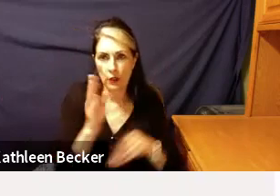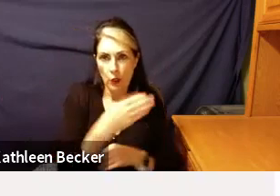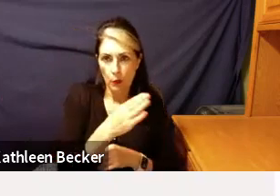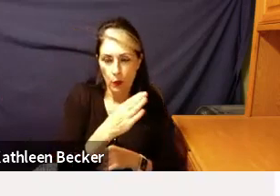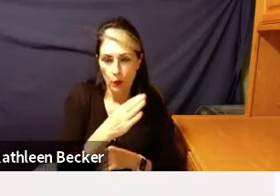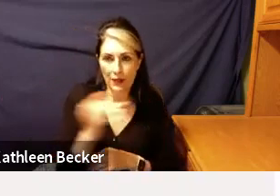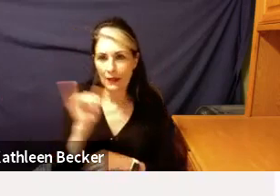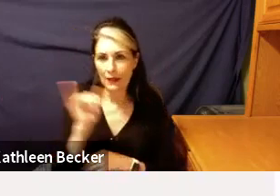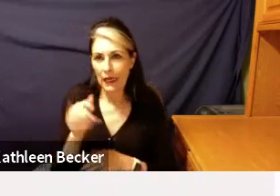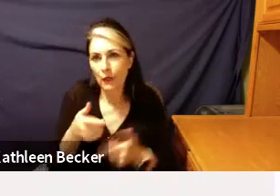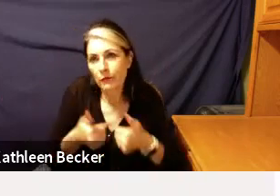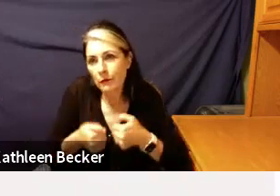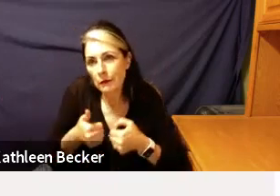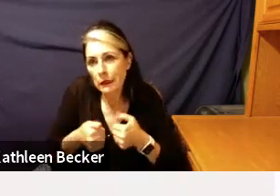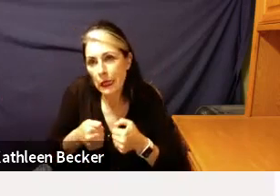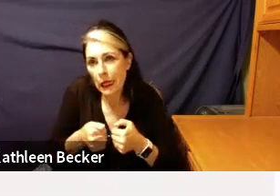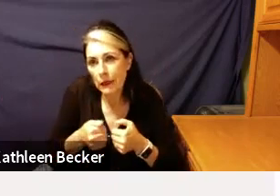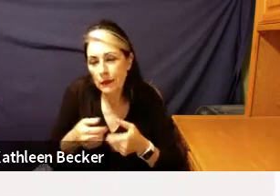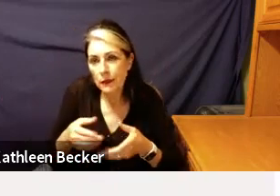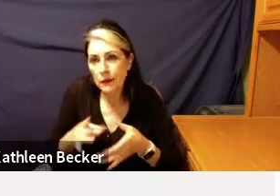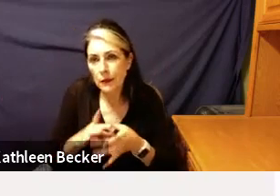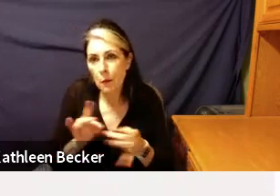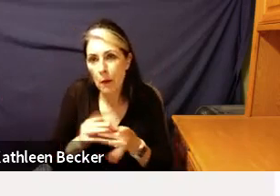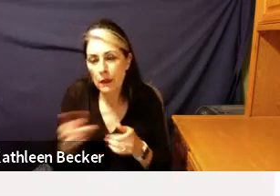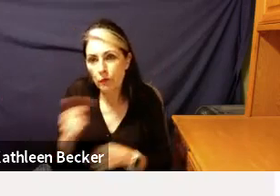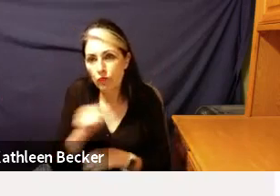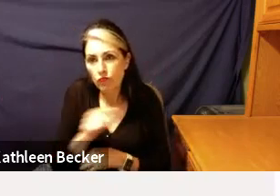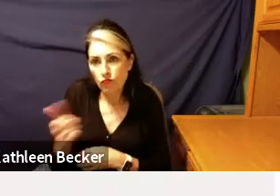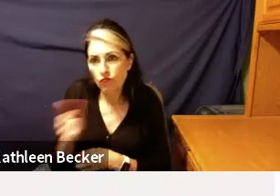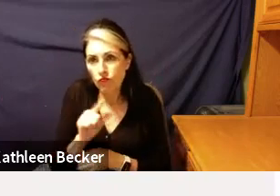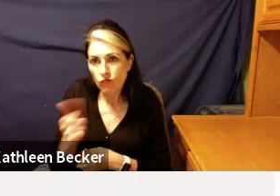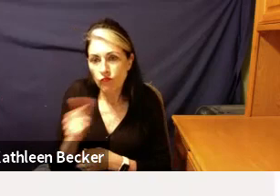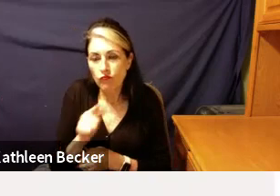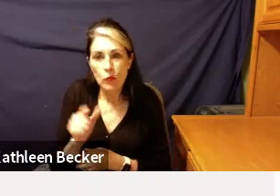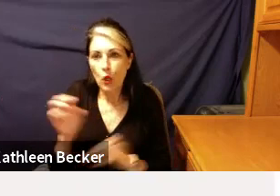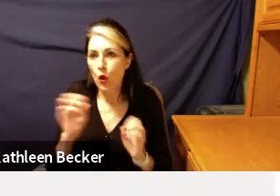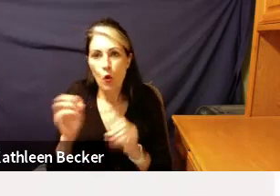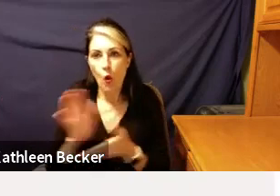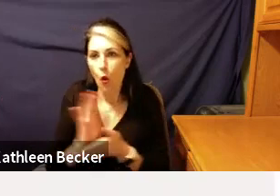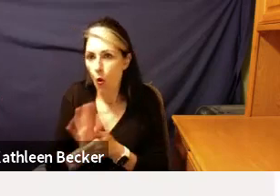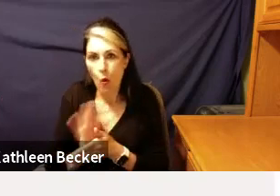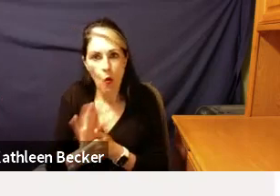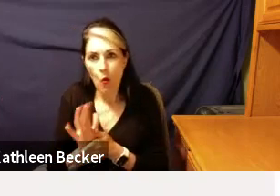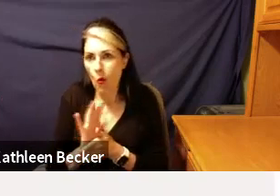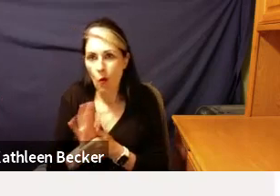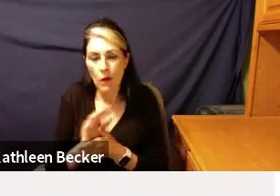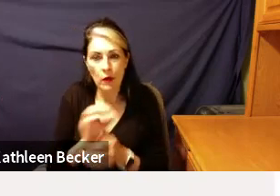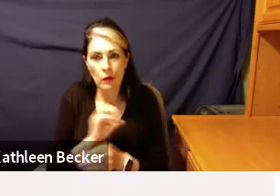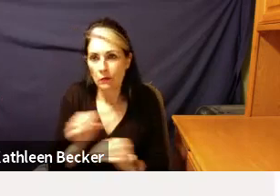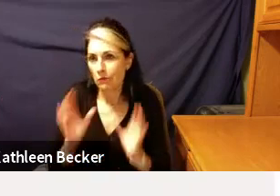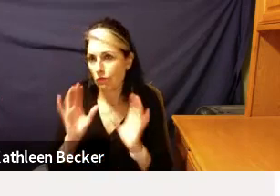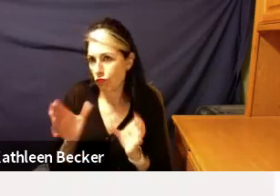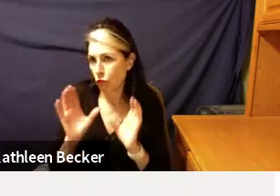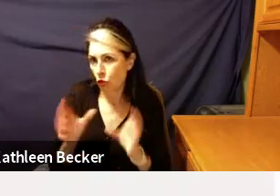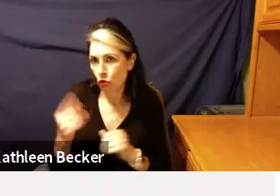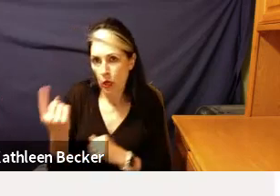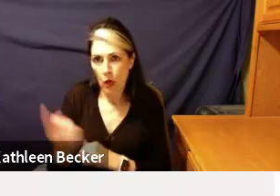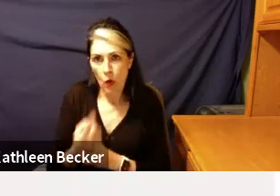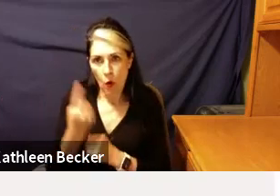the tutor and the student. There is no video between the two, just a chat.